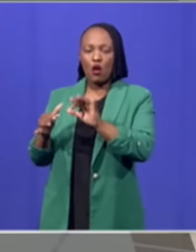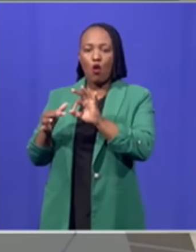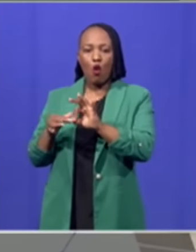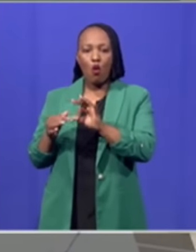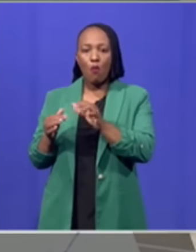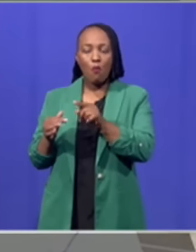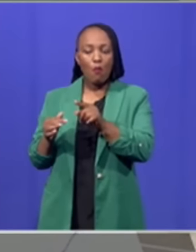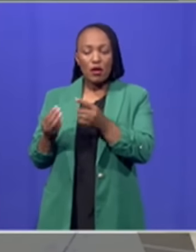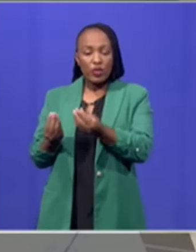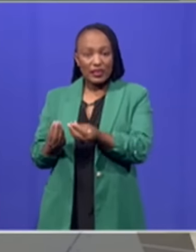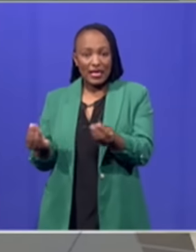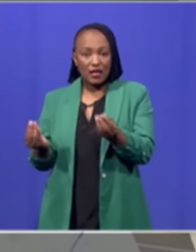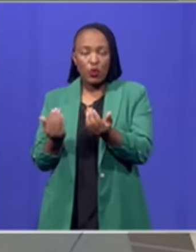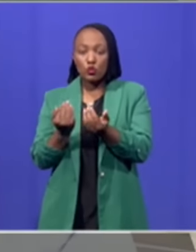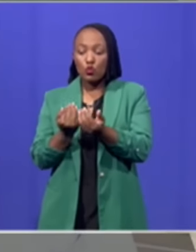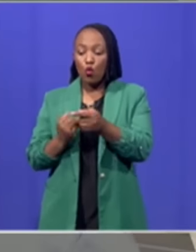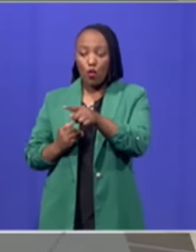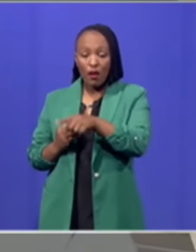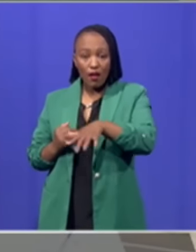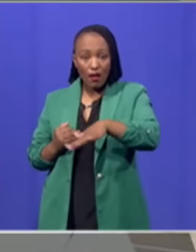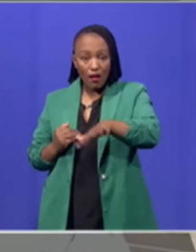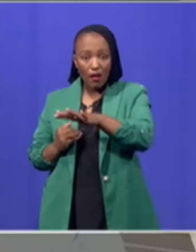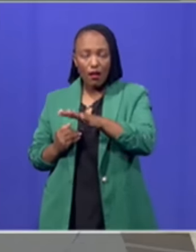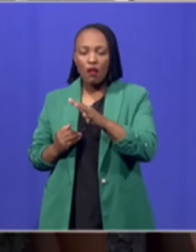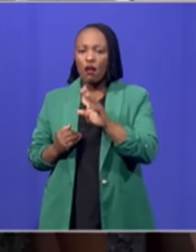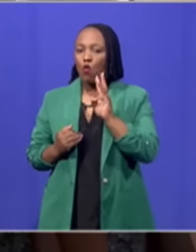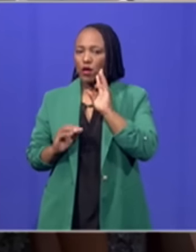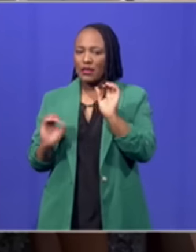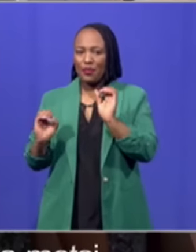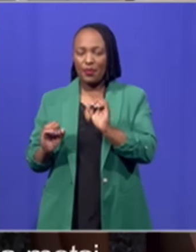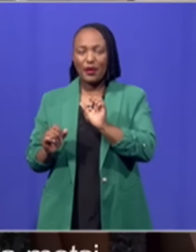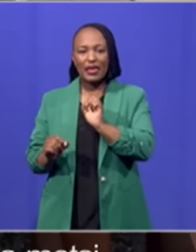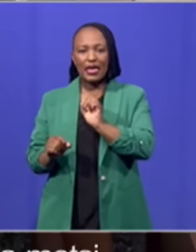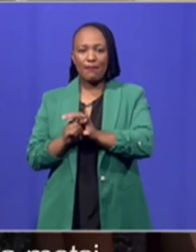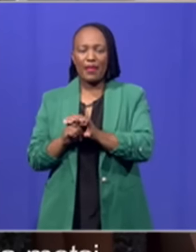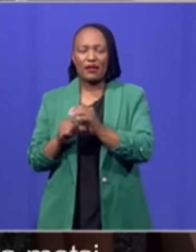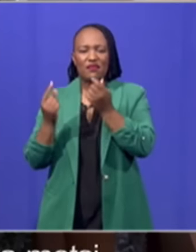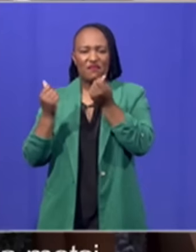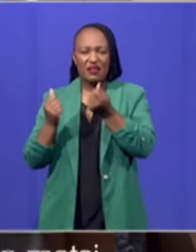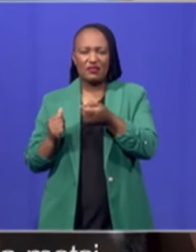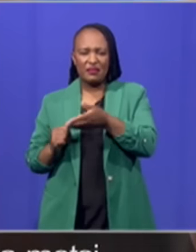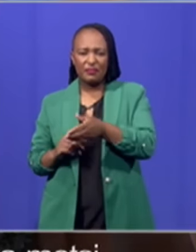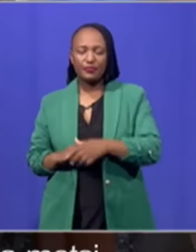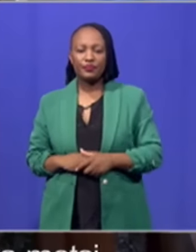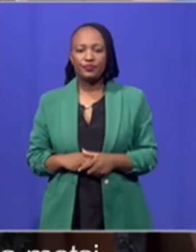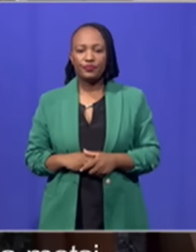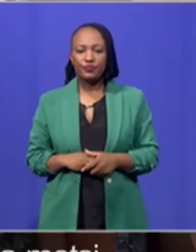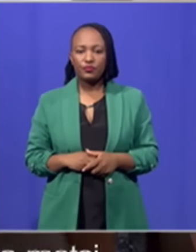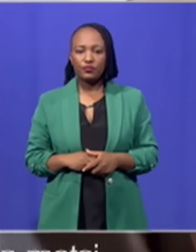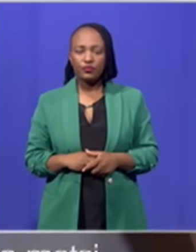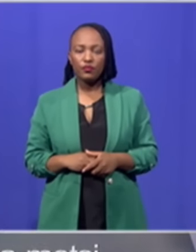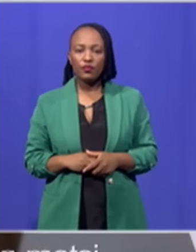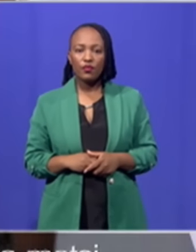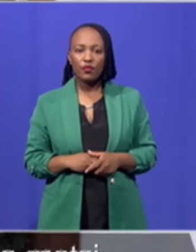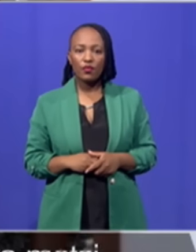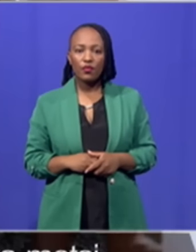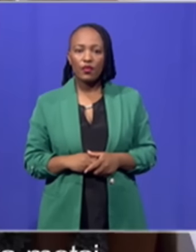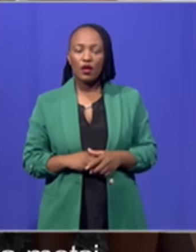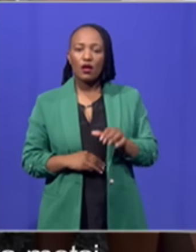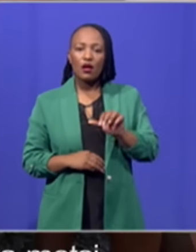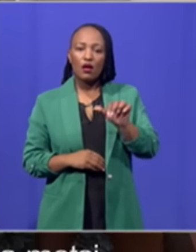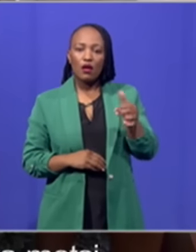schools don't have water. That has a very big impact. Financially, it has an impact. Kwa bophelong kwa borwa jwa